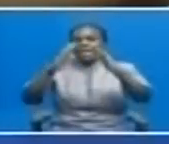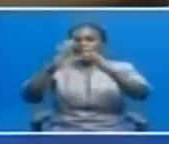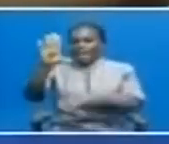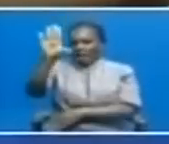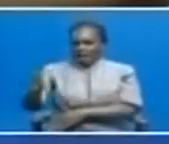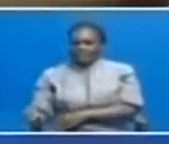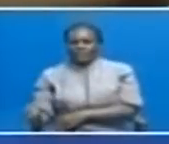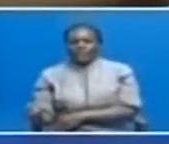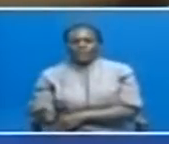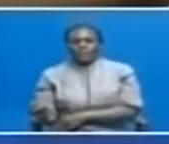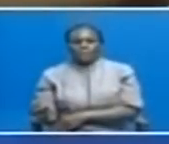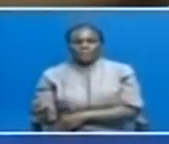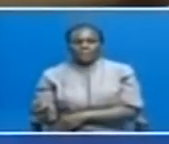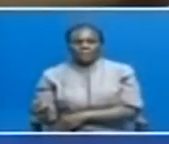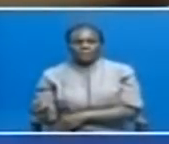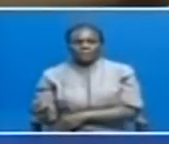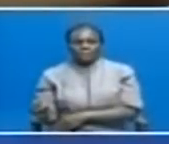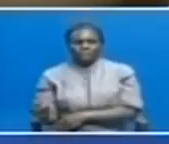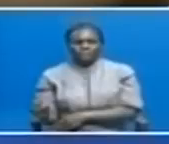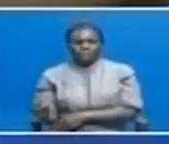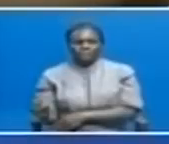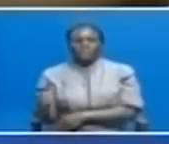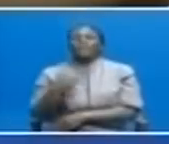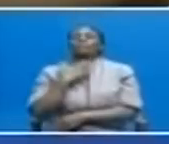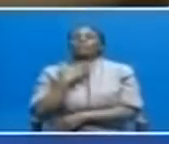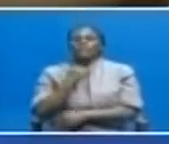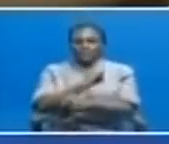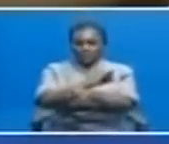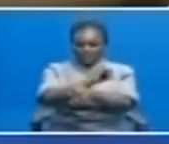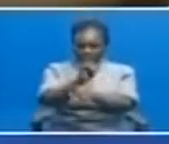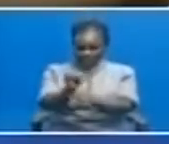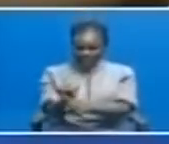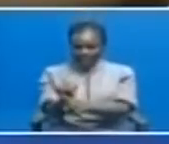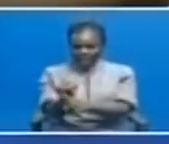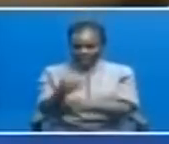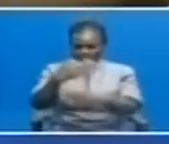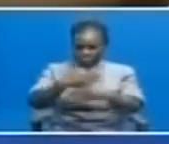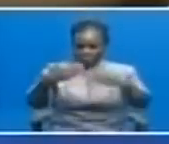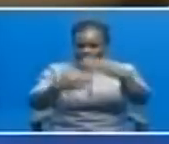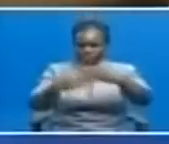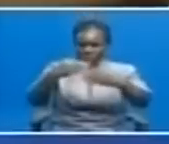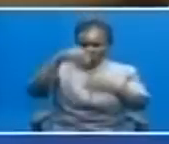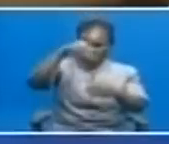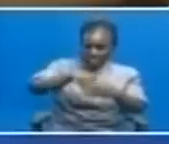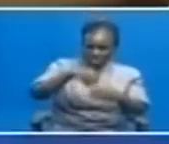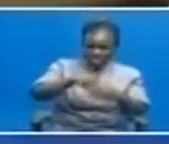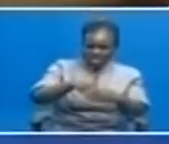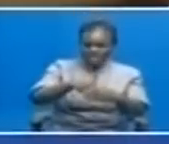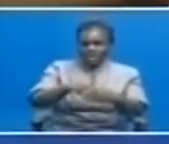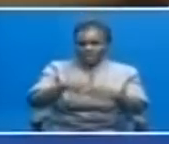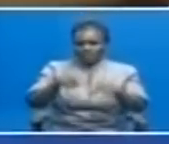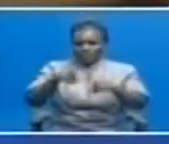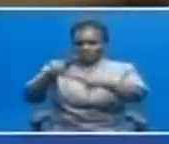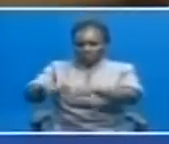what Marumbi always wanted to do as well. I wanted the design, the architecture, the interior, the decor, the